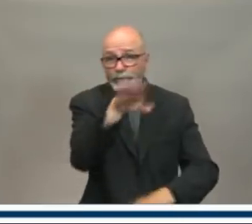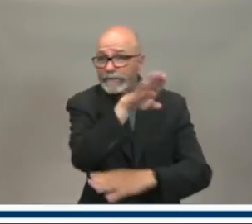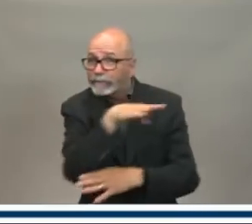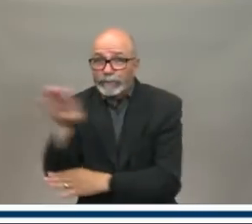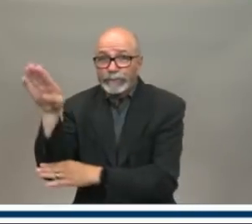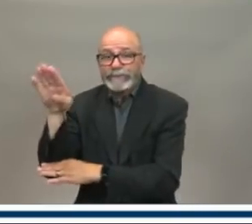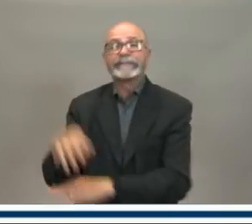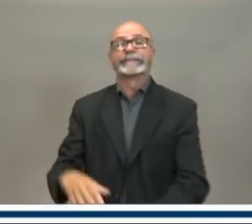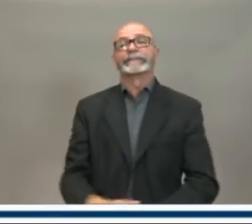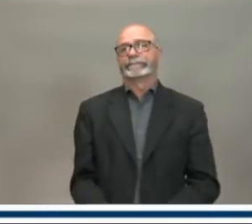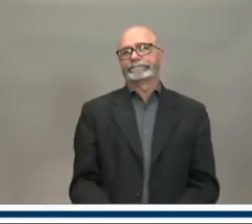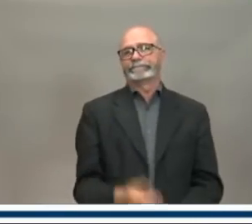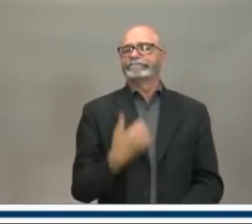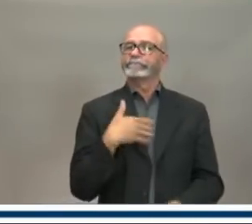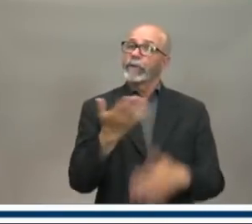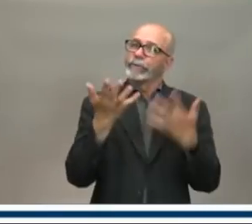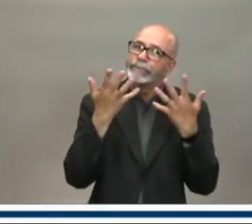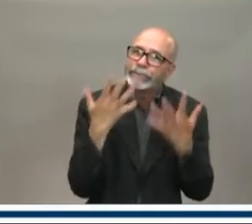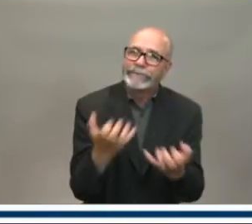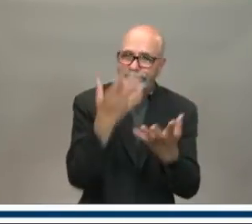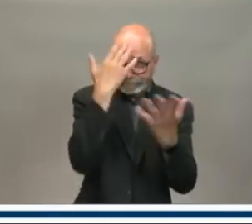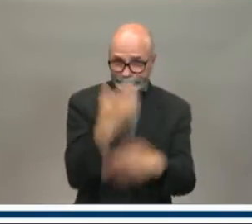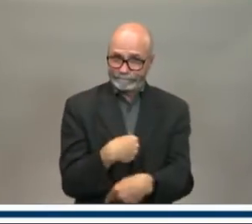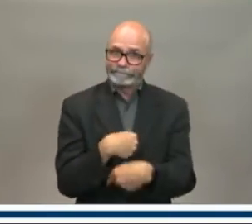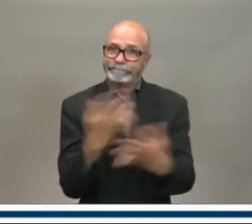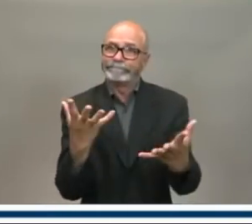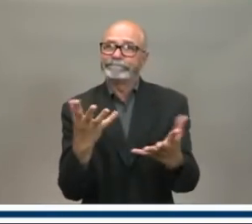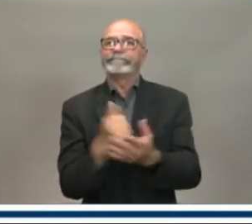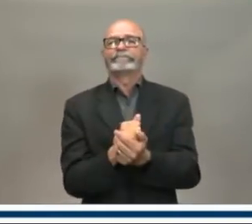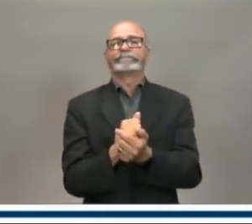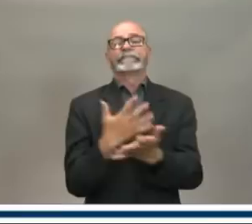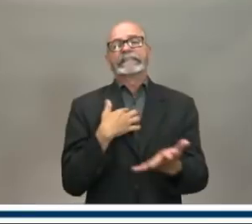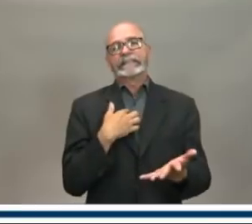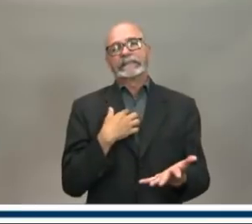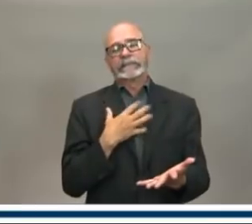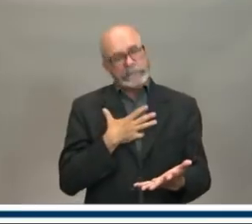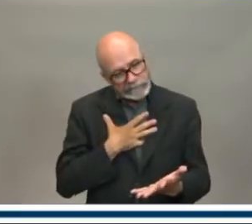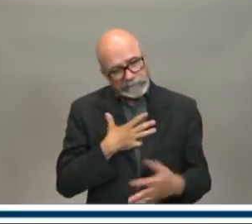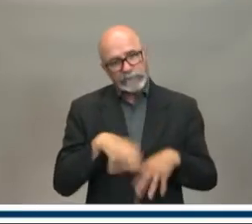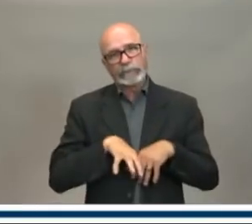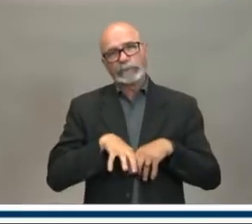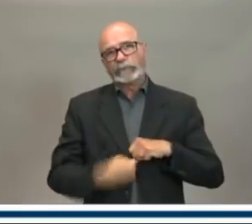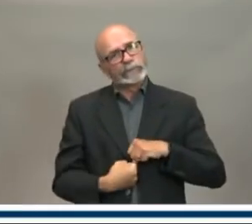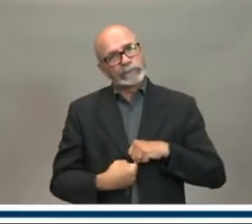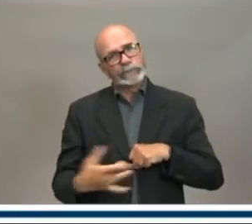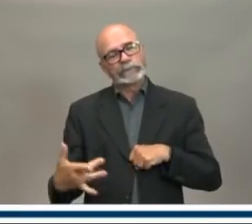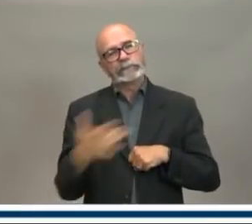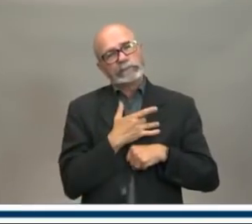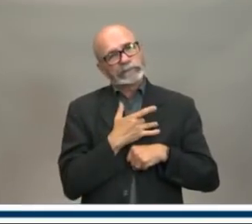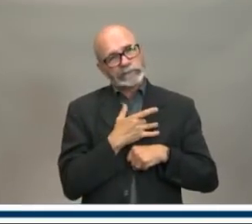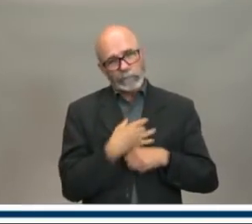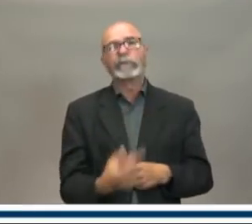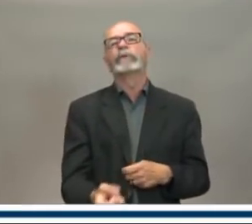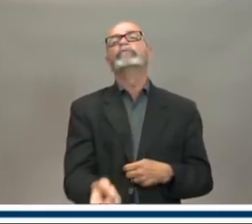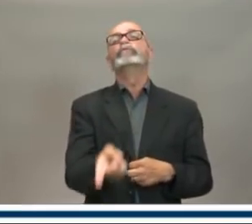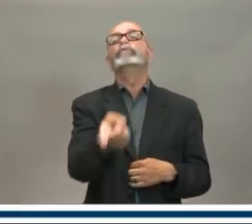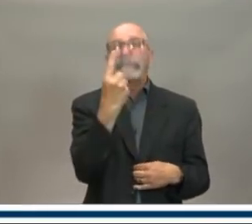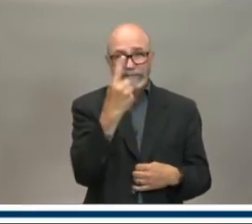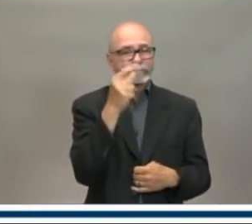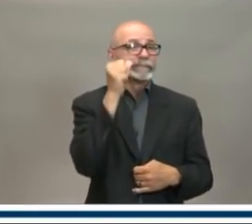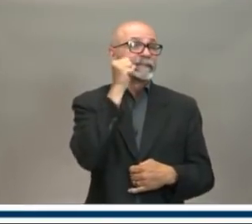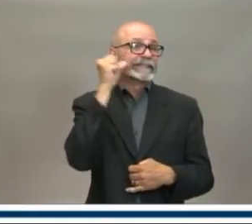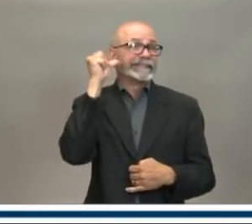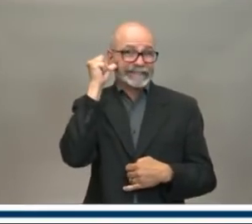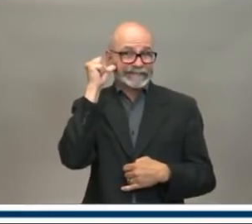I want to offer my condolences to the family of the loved one who passed away at Northwood yesterday. I want to